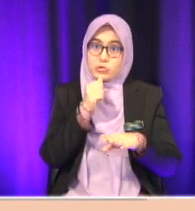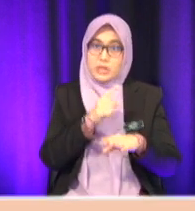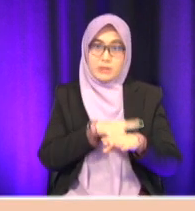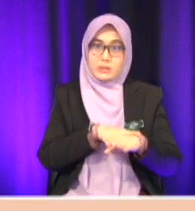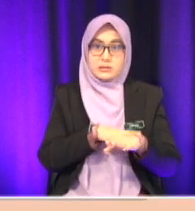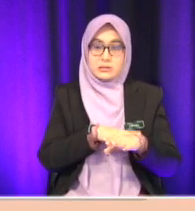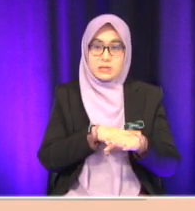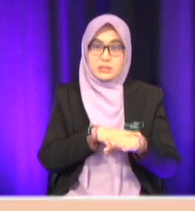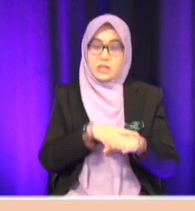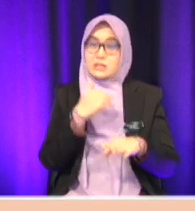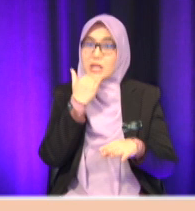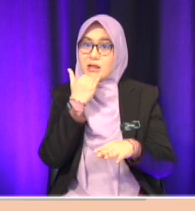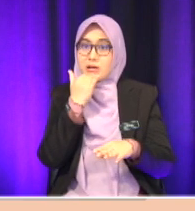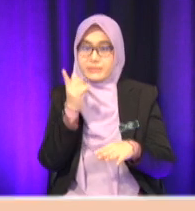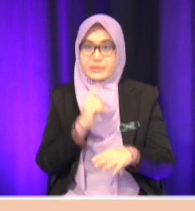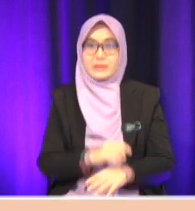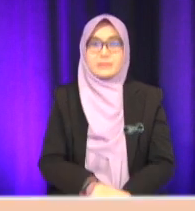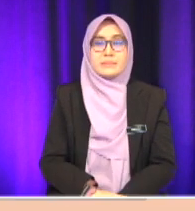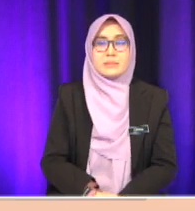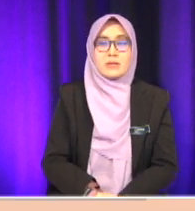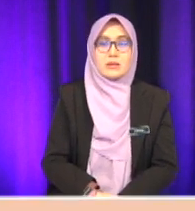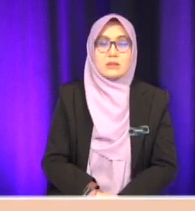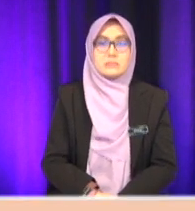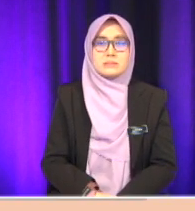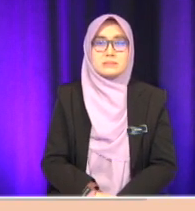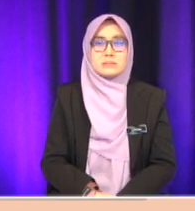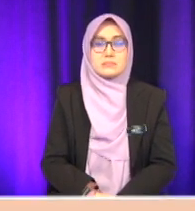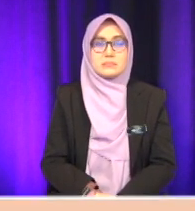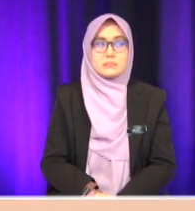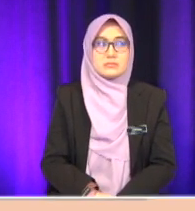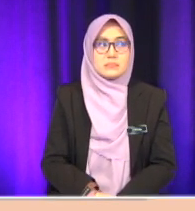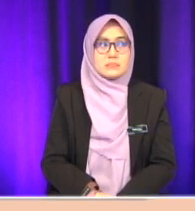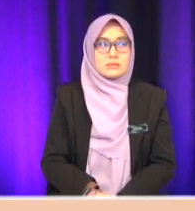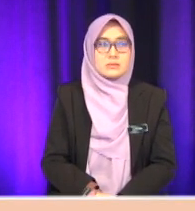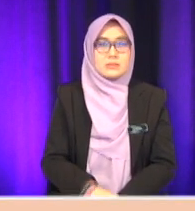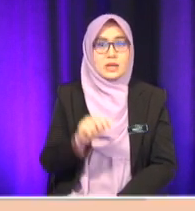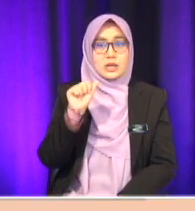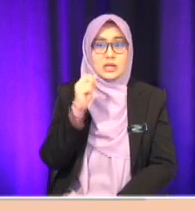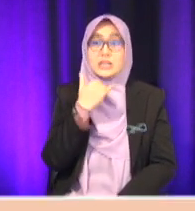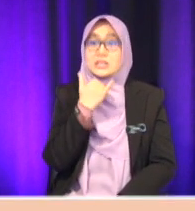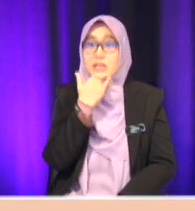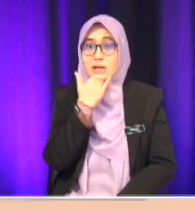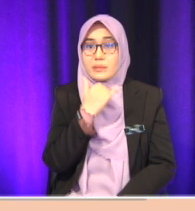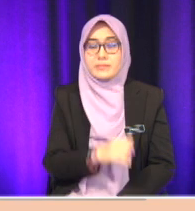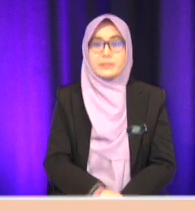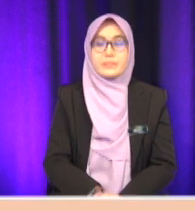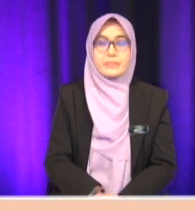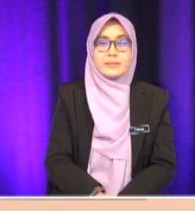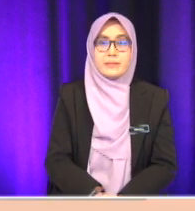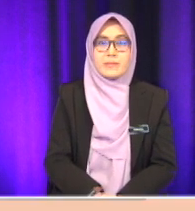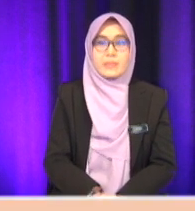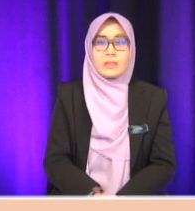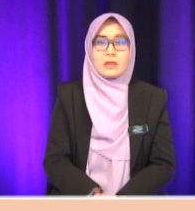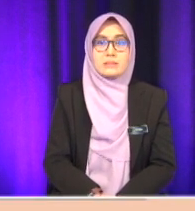no. Free bus ride will be provided at the train station. Okay. Is